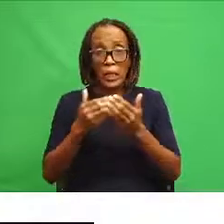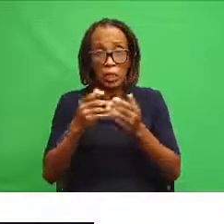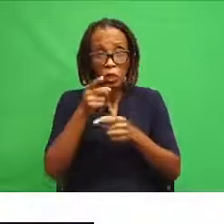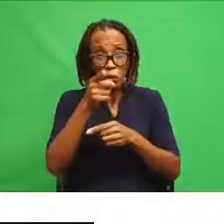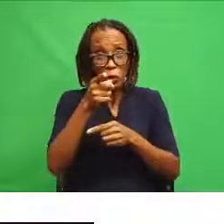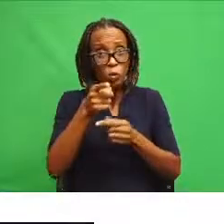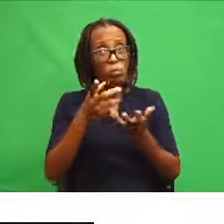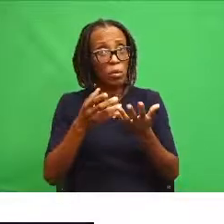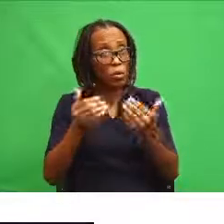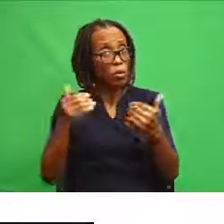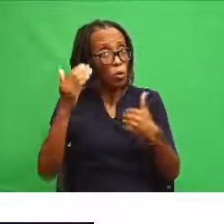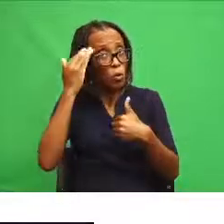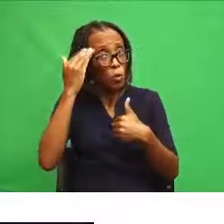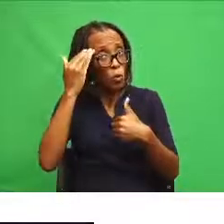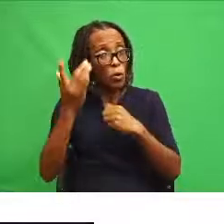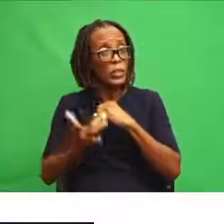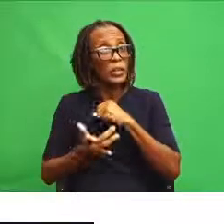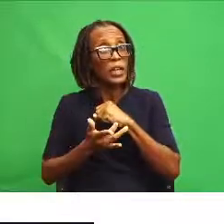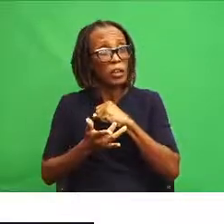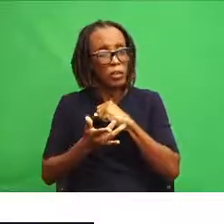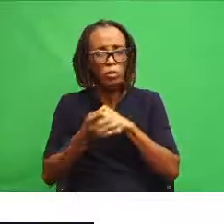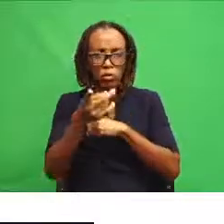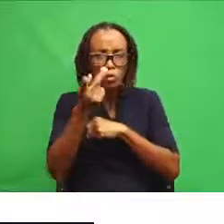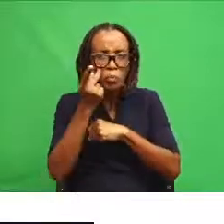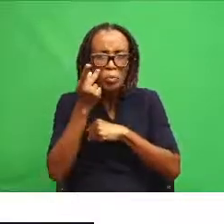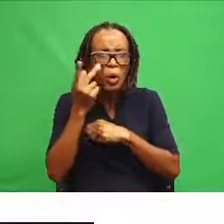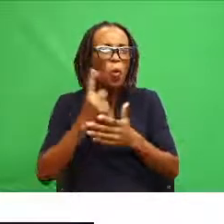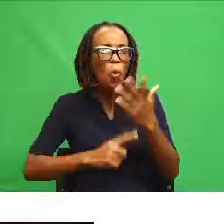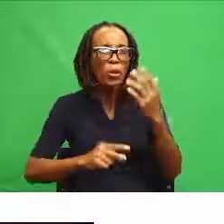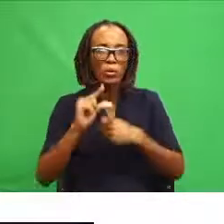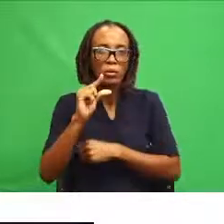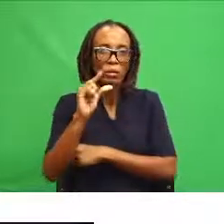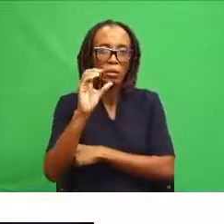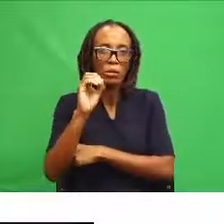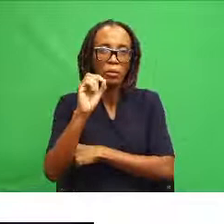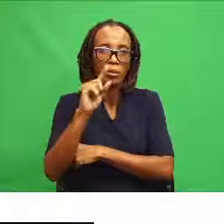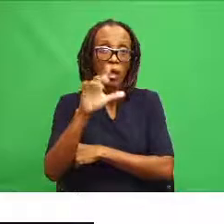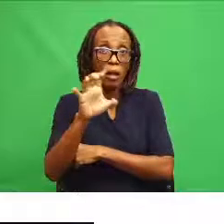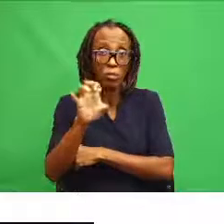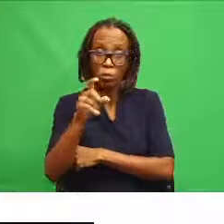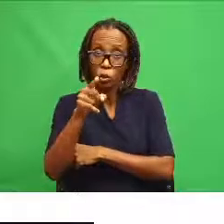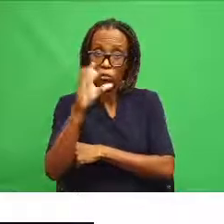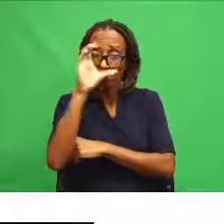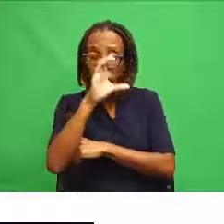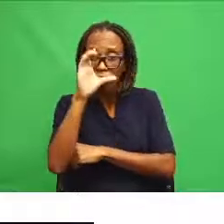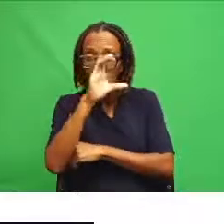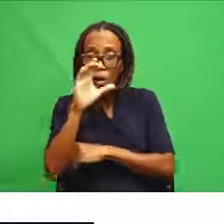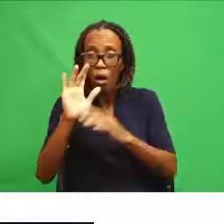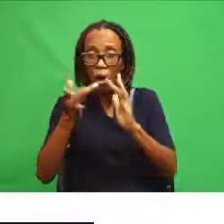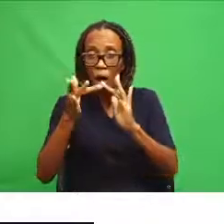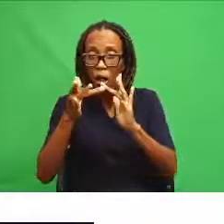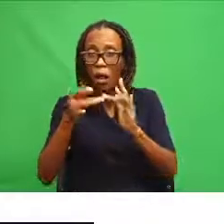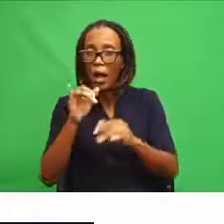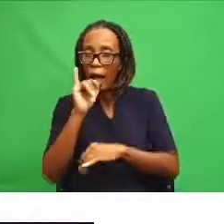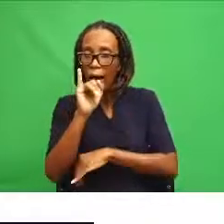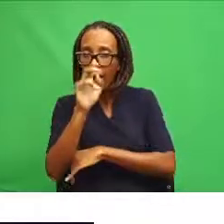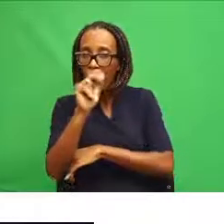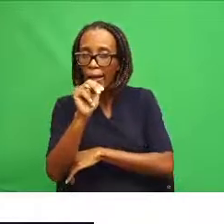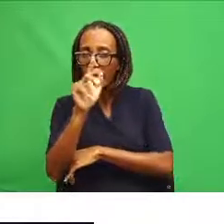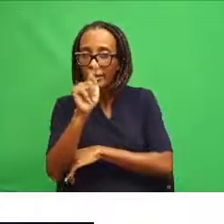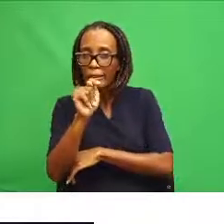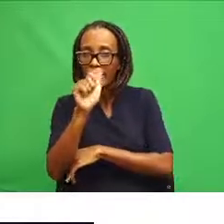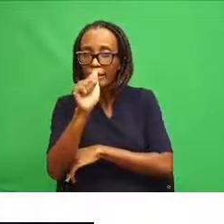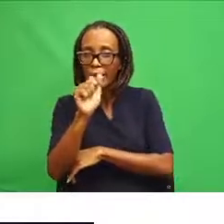of technology. There's something called Google. And if you Google intestacy laws